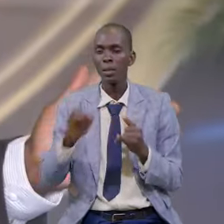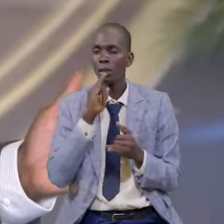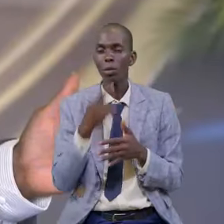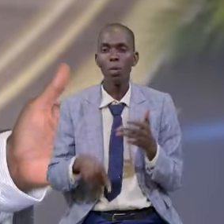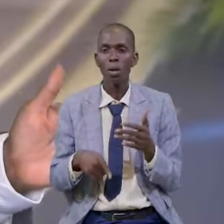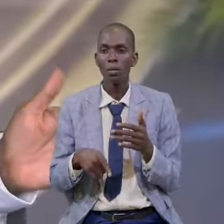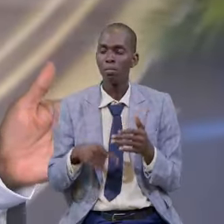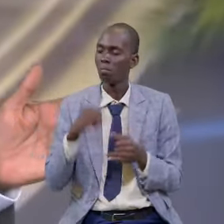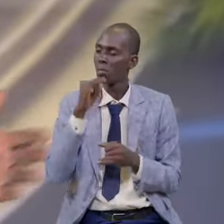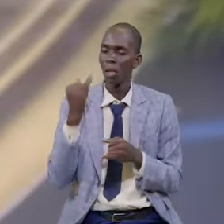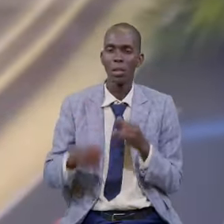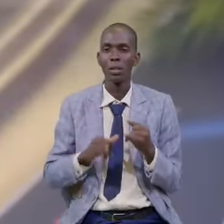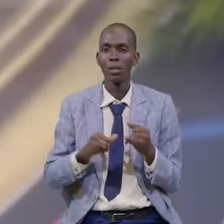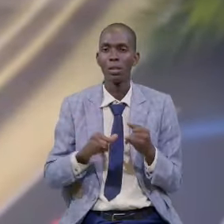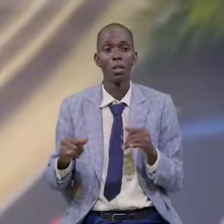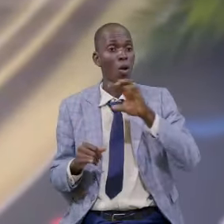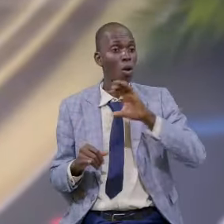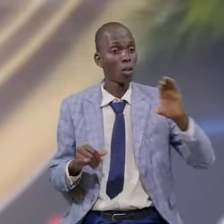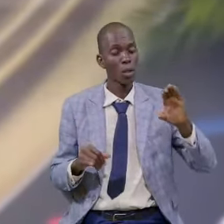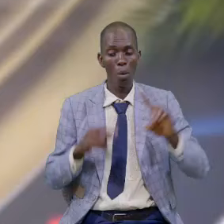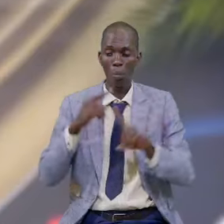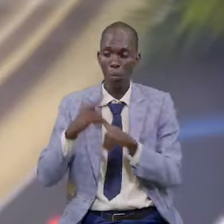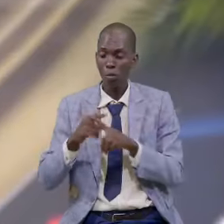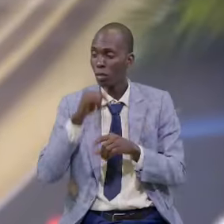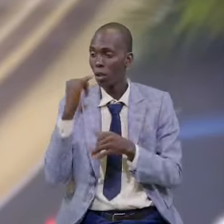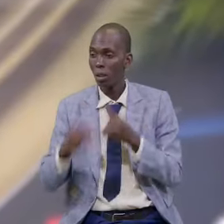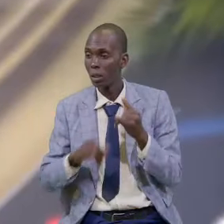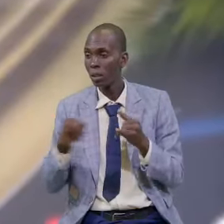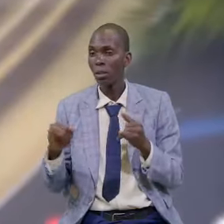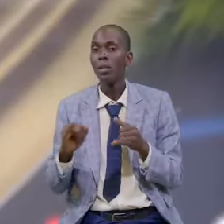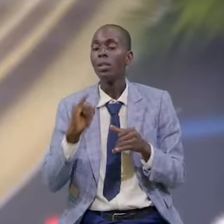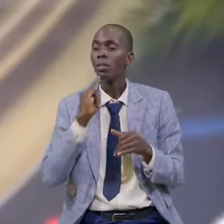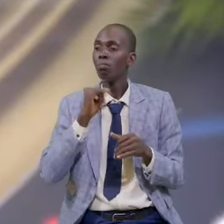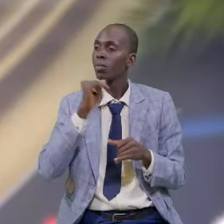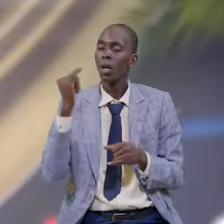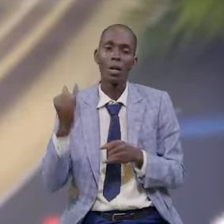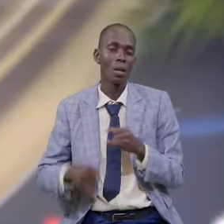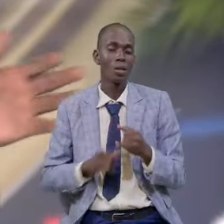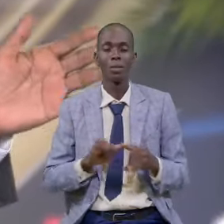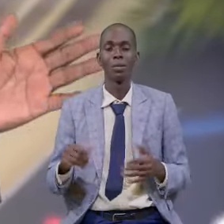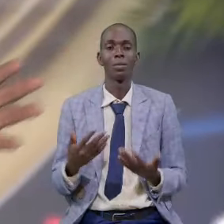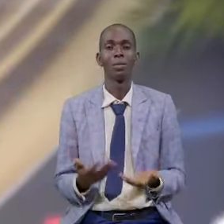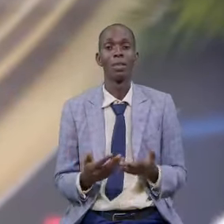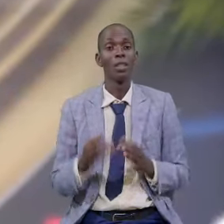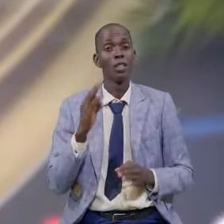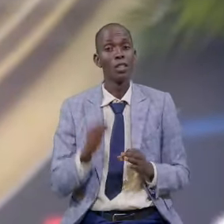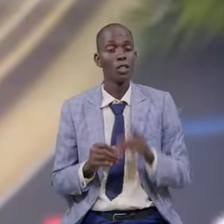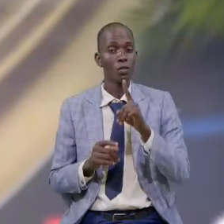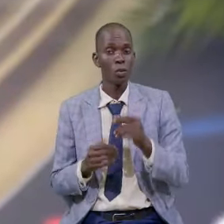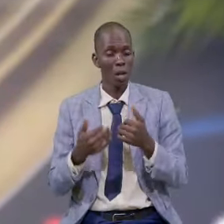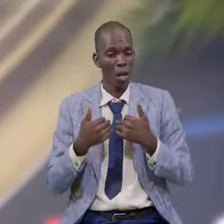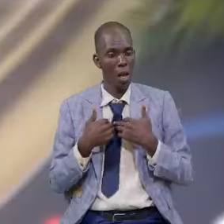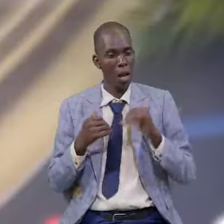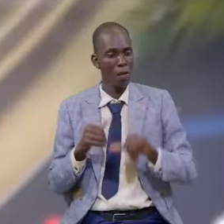plus infinity is infinity. And so if you have another 30